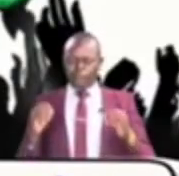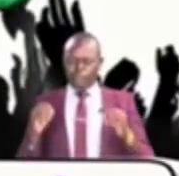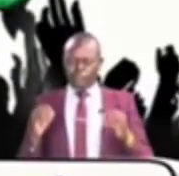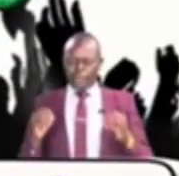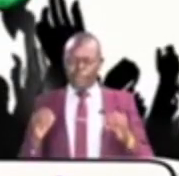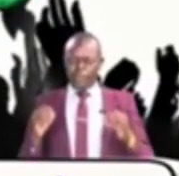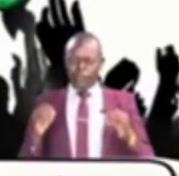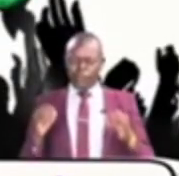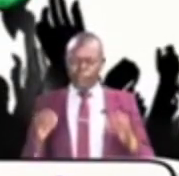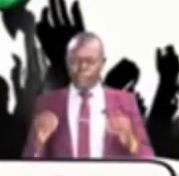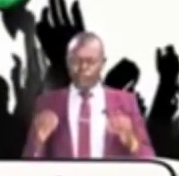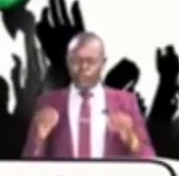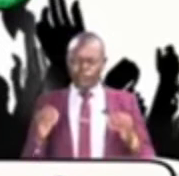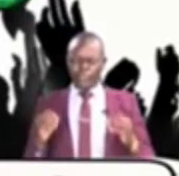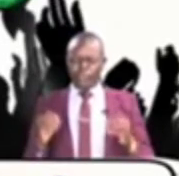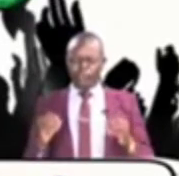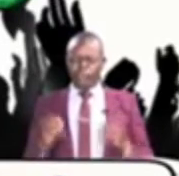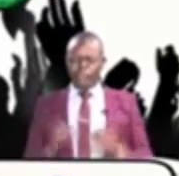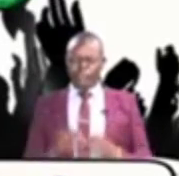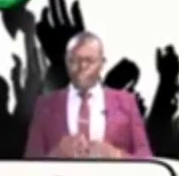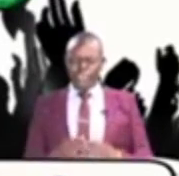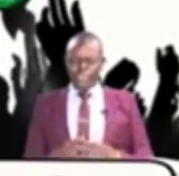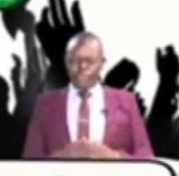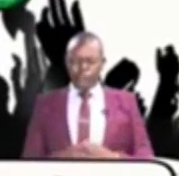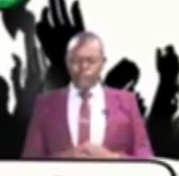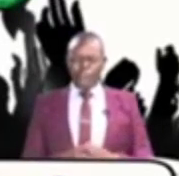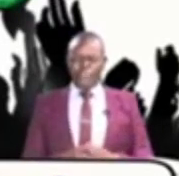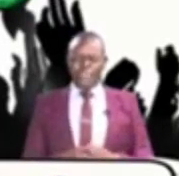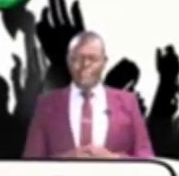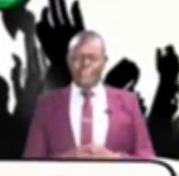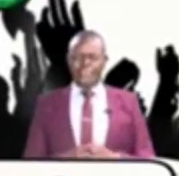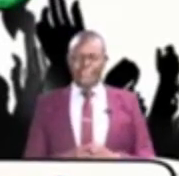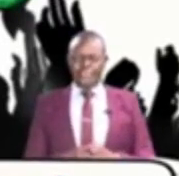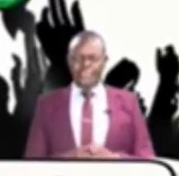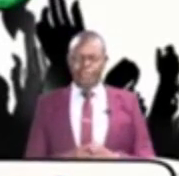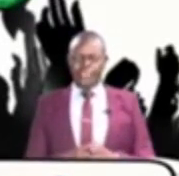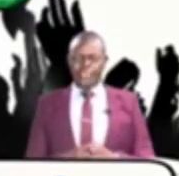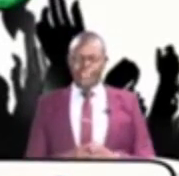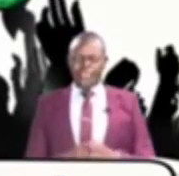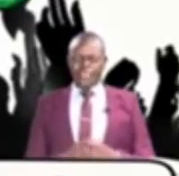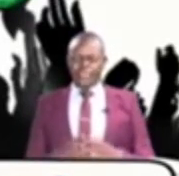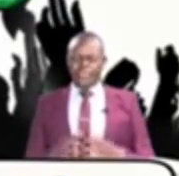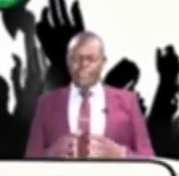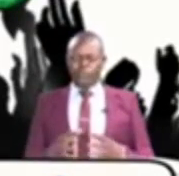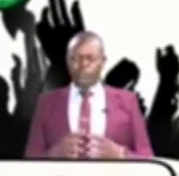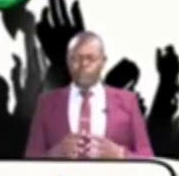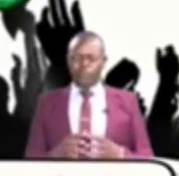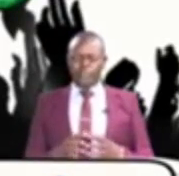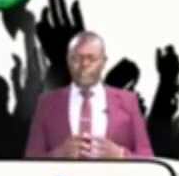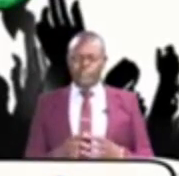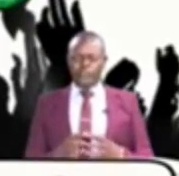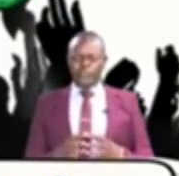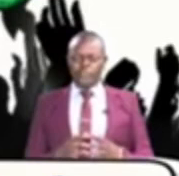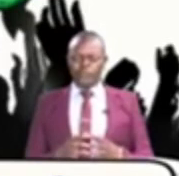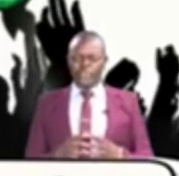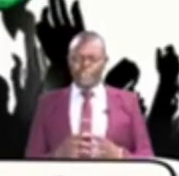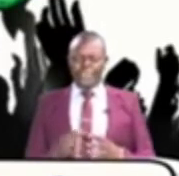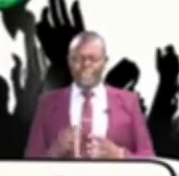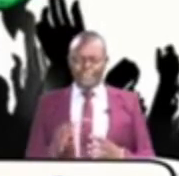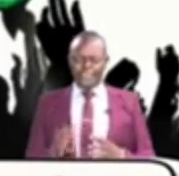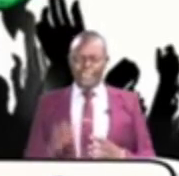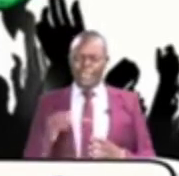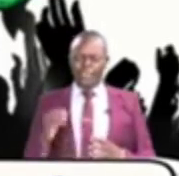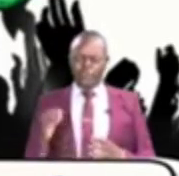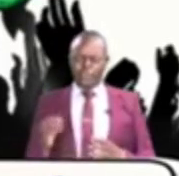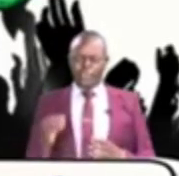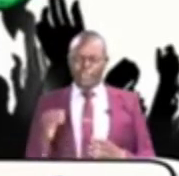with power and with authority with the word that you have given me through your son, Jesus Christ. And I pray that this word will be a blessing to each one